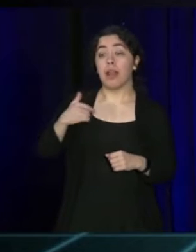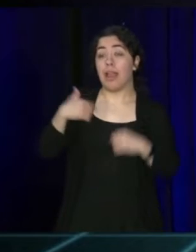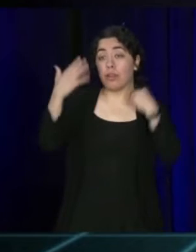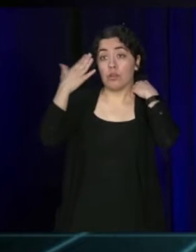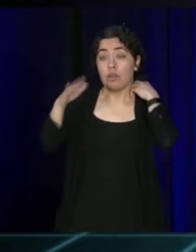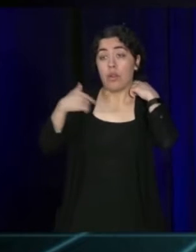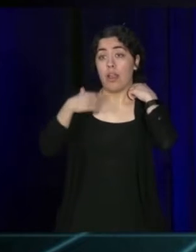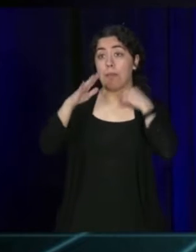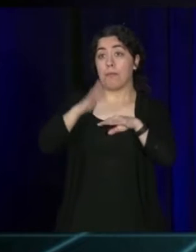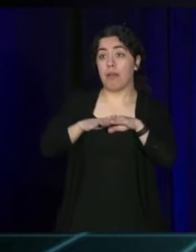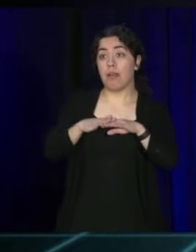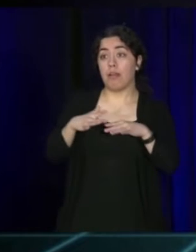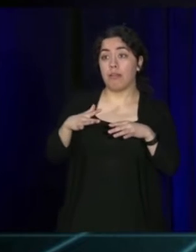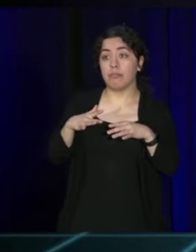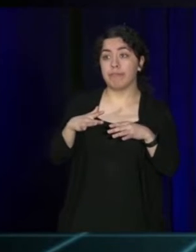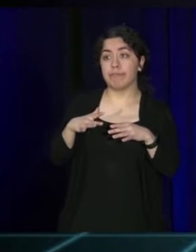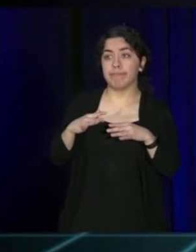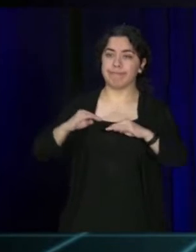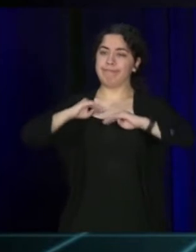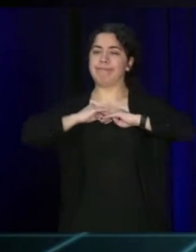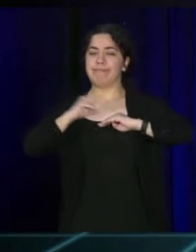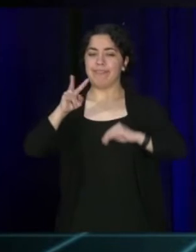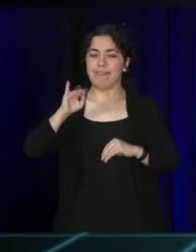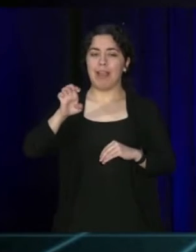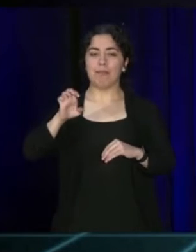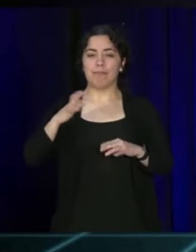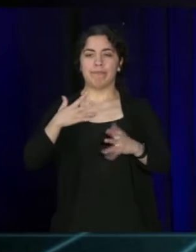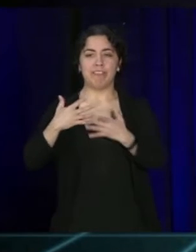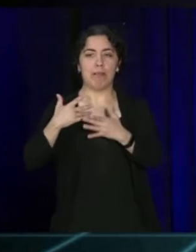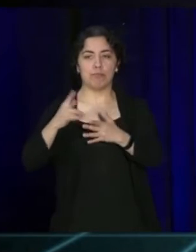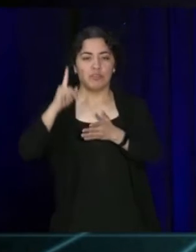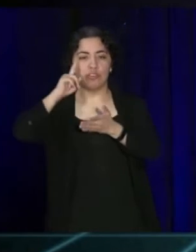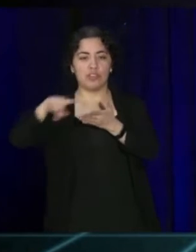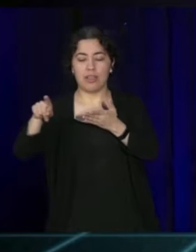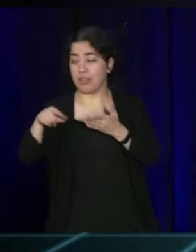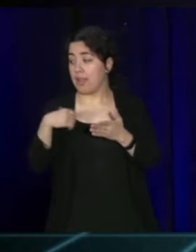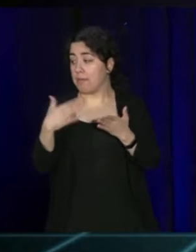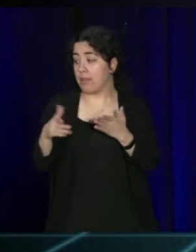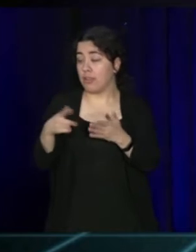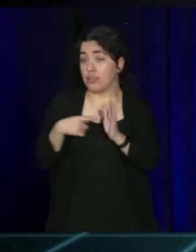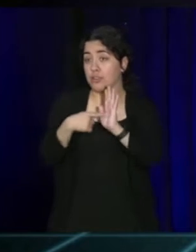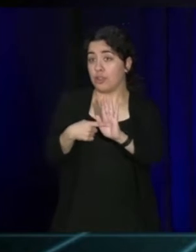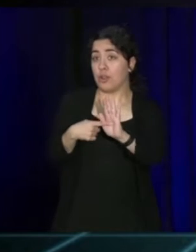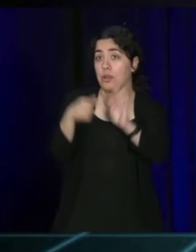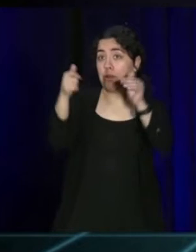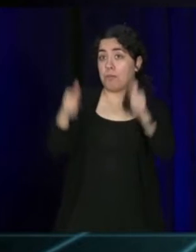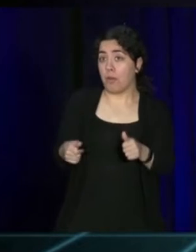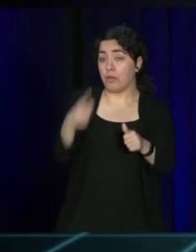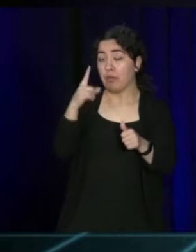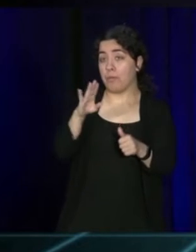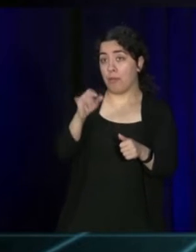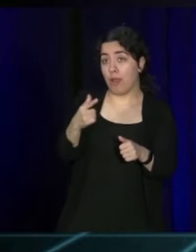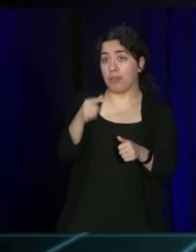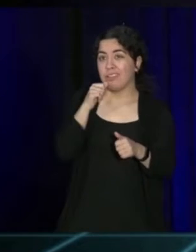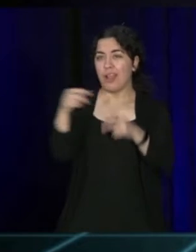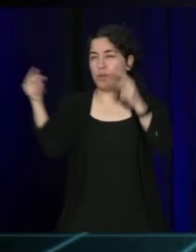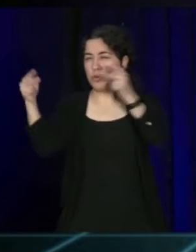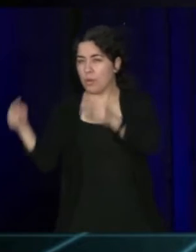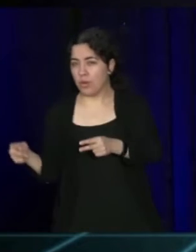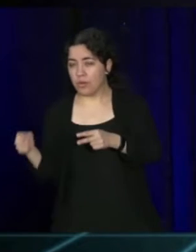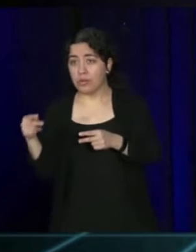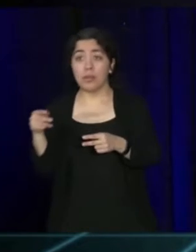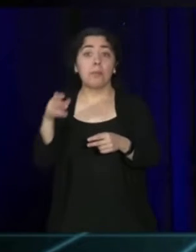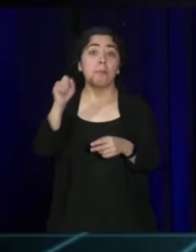check, but I was going to parlay not showing the code and just show you a blog post. So if you wanted to go through like how that works, code's open